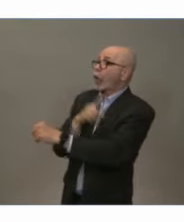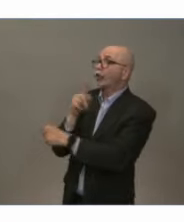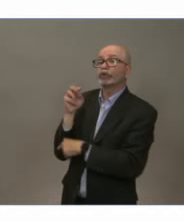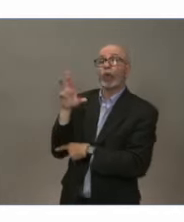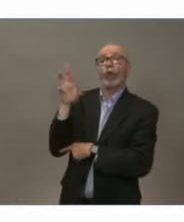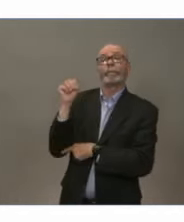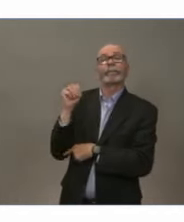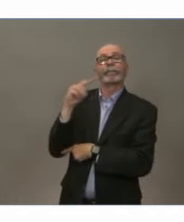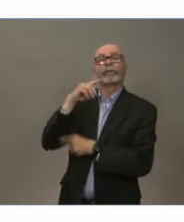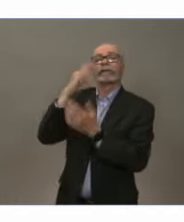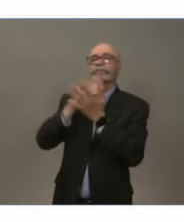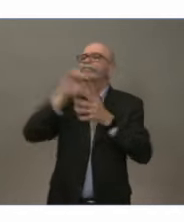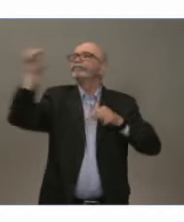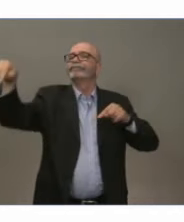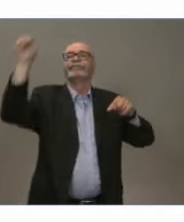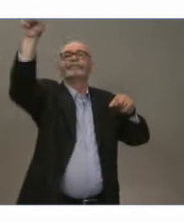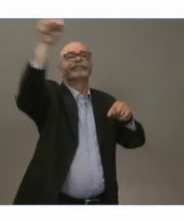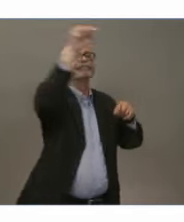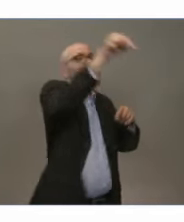are individuals who